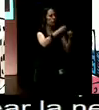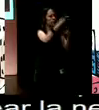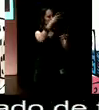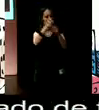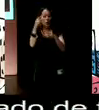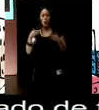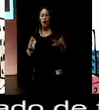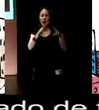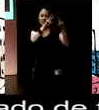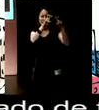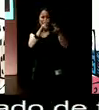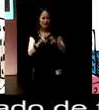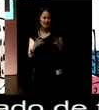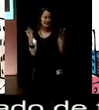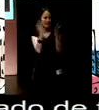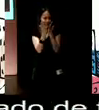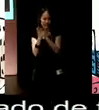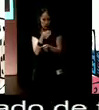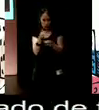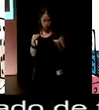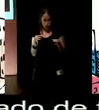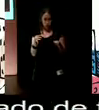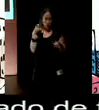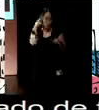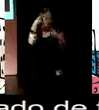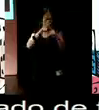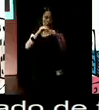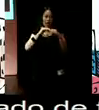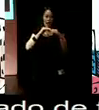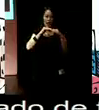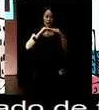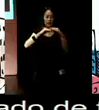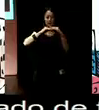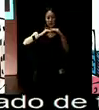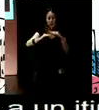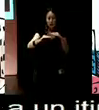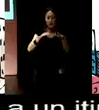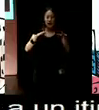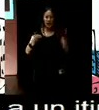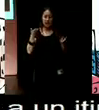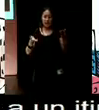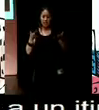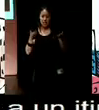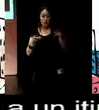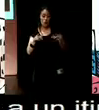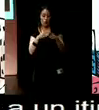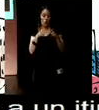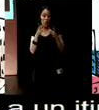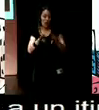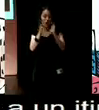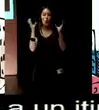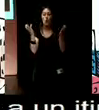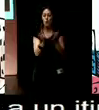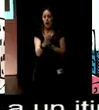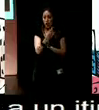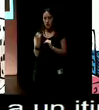the cultural itinerary. These kind of programs are very necessary to balance a global